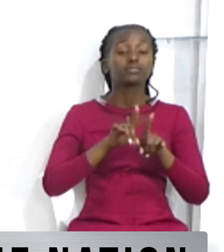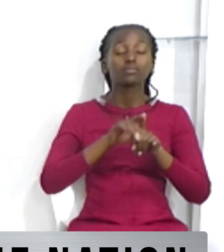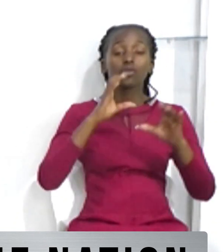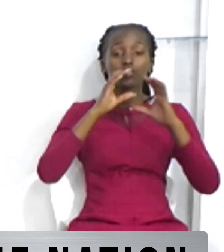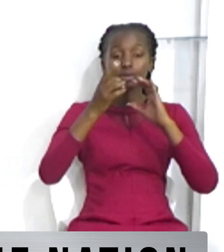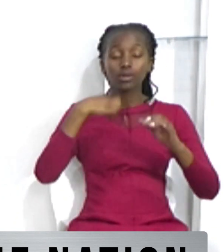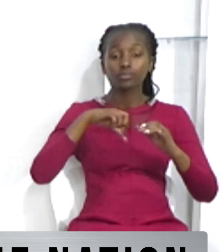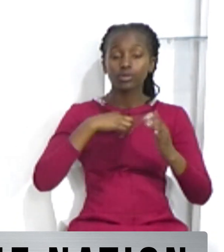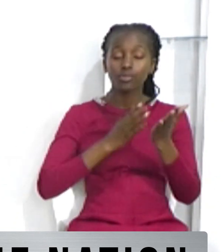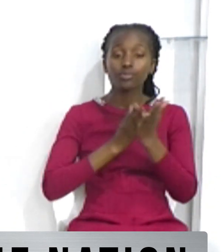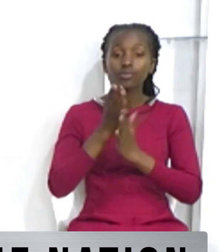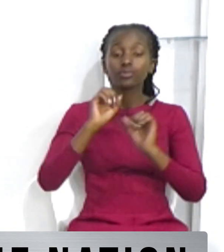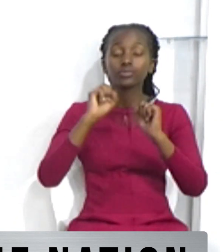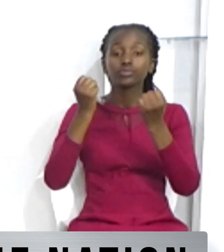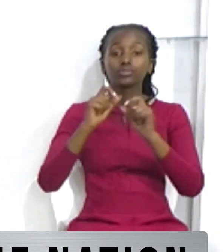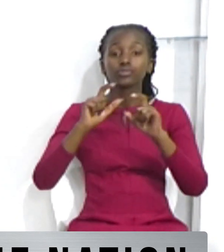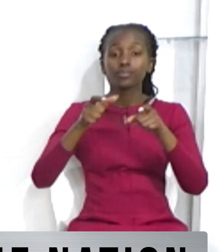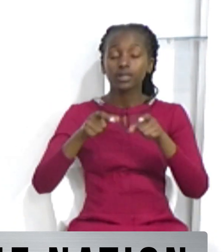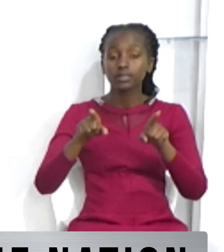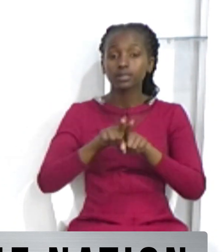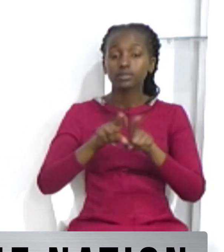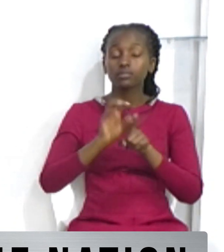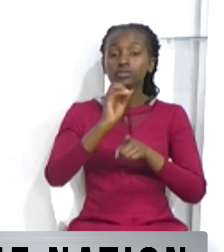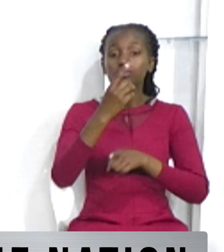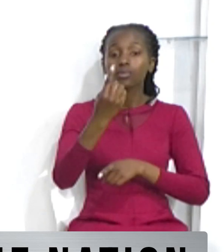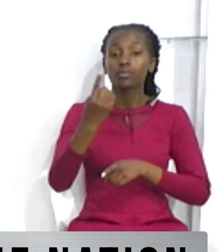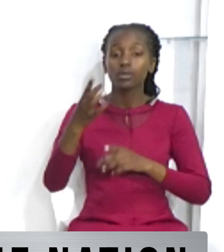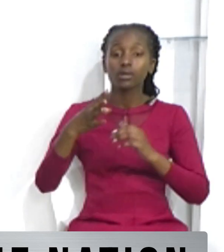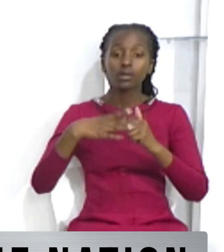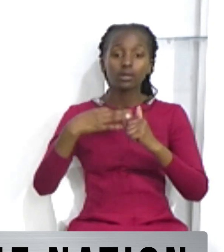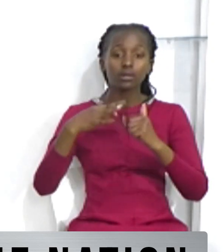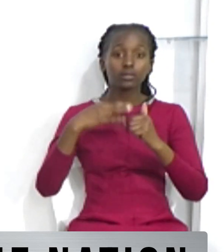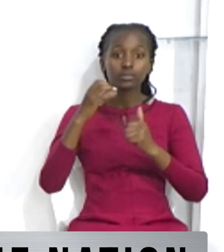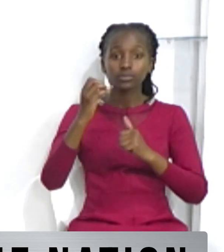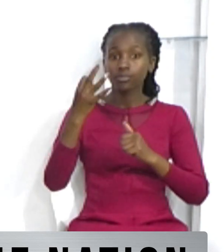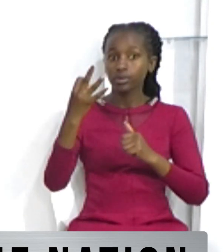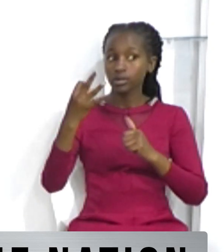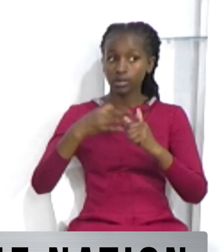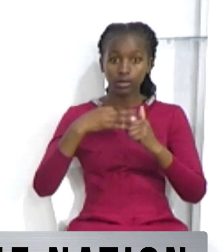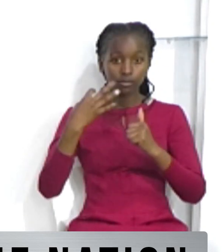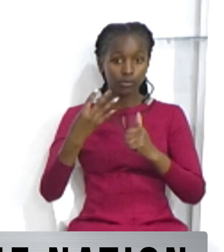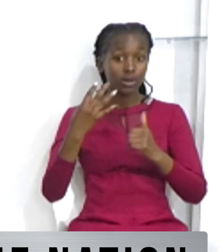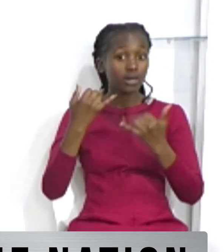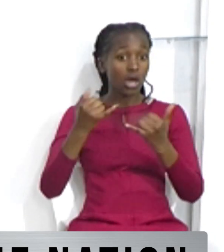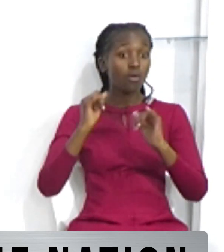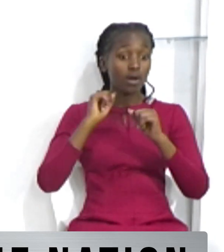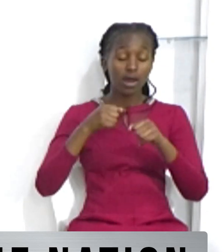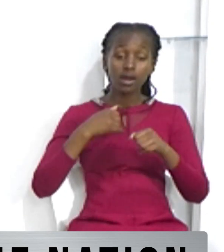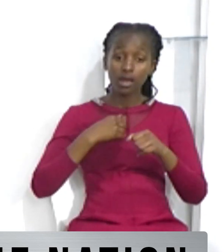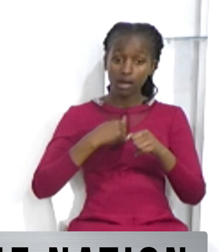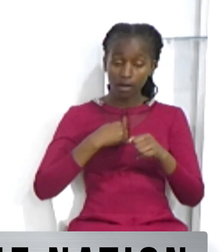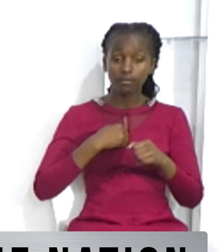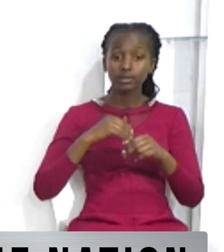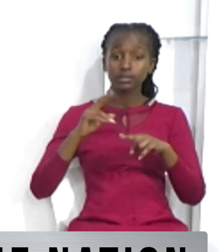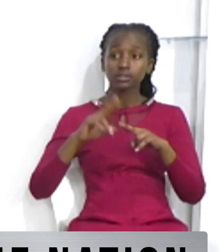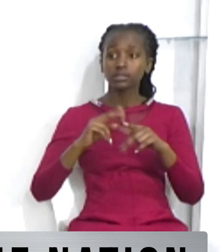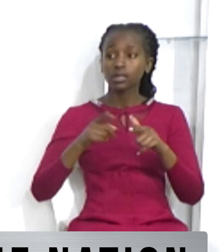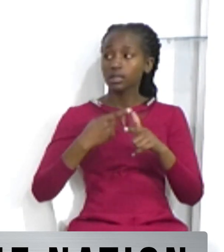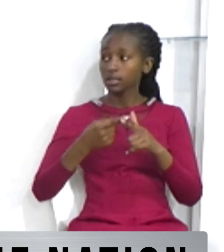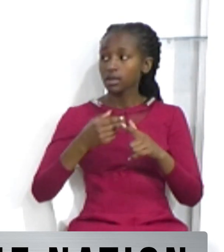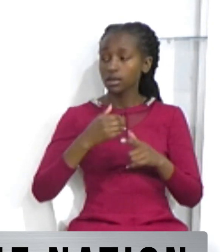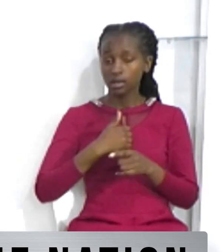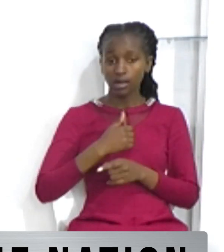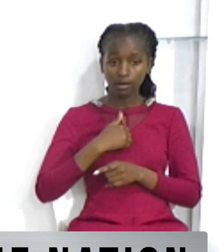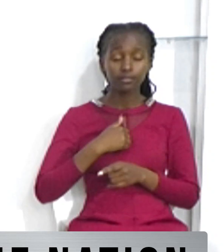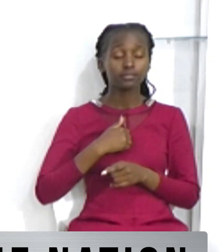0111980384. Especially the youth out there. You're supposed to be seated right now, probably with your popcorns,